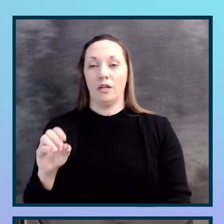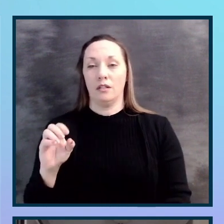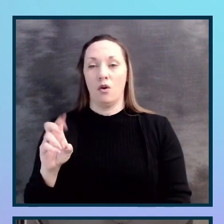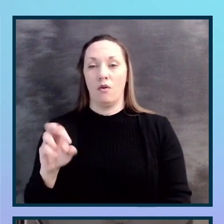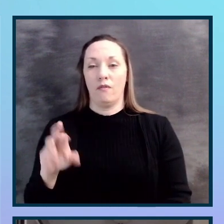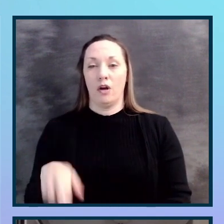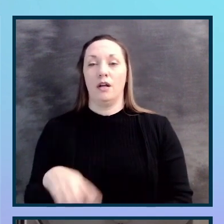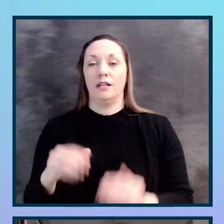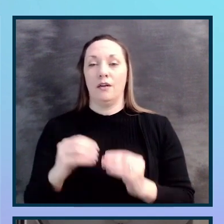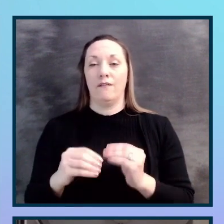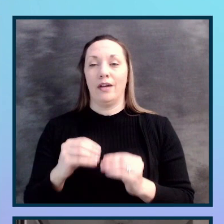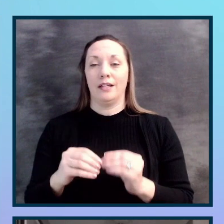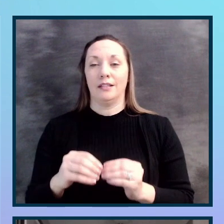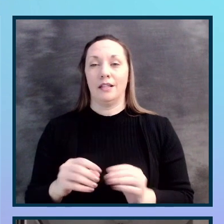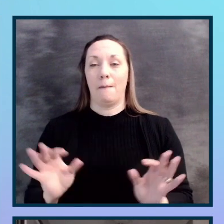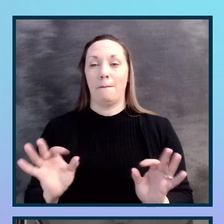minor